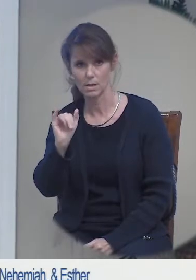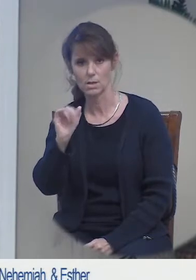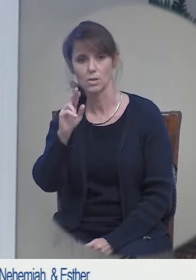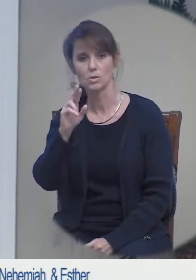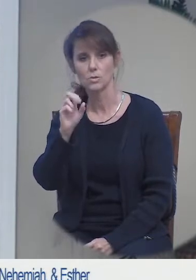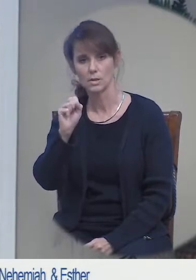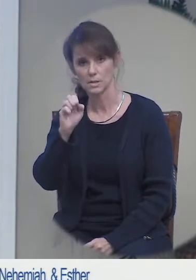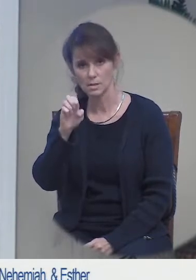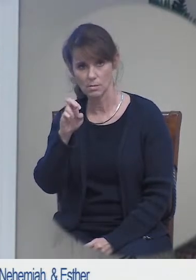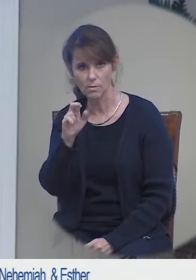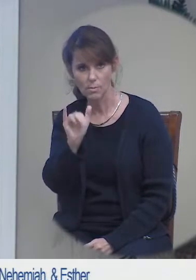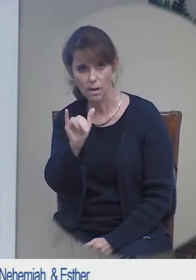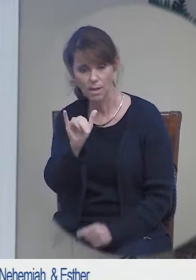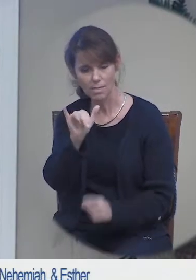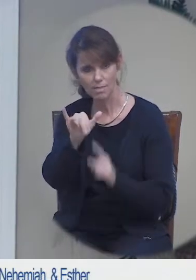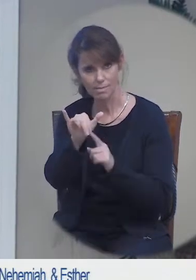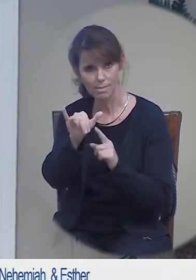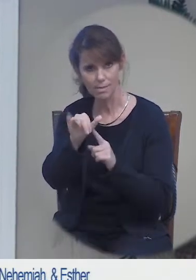what is that?